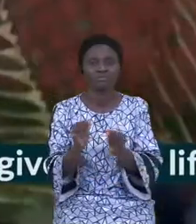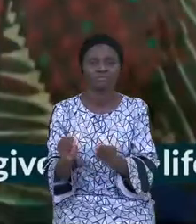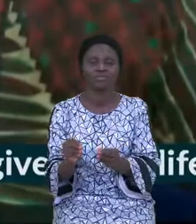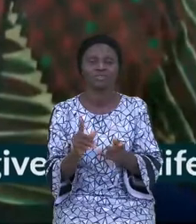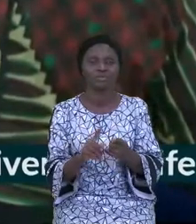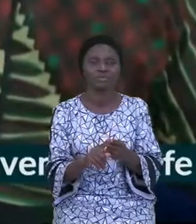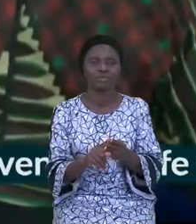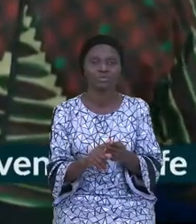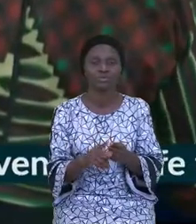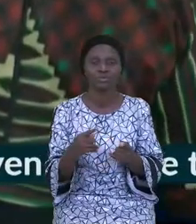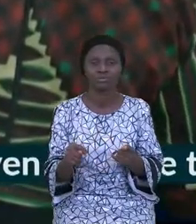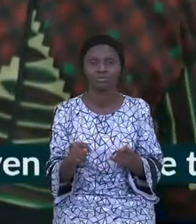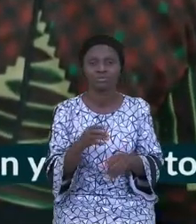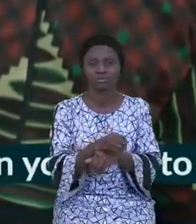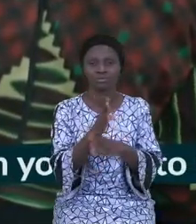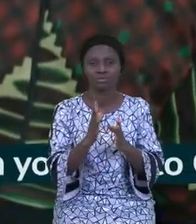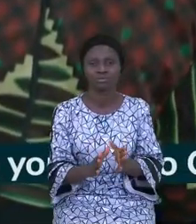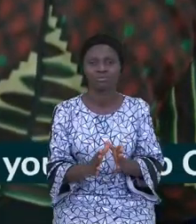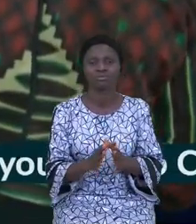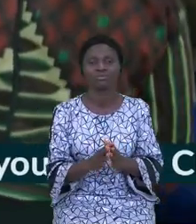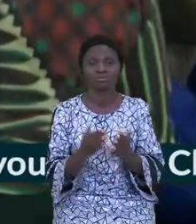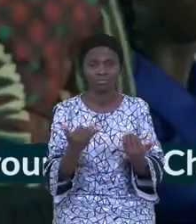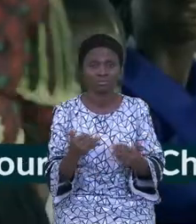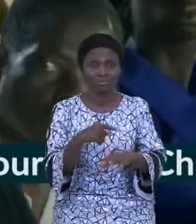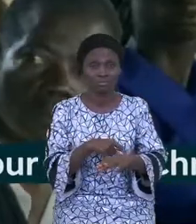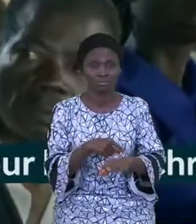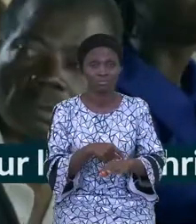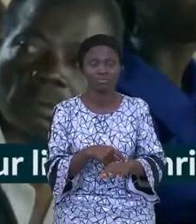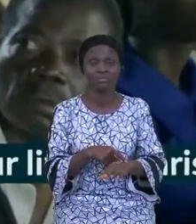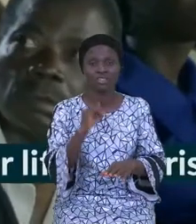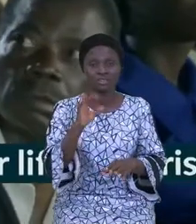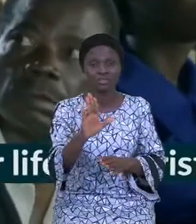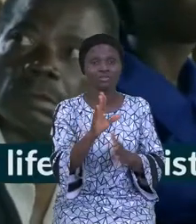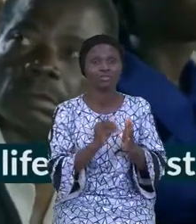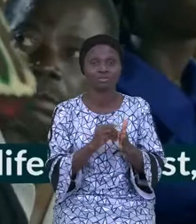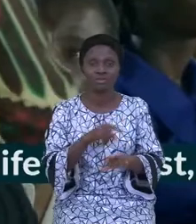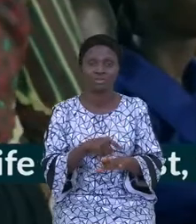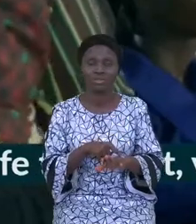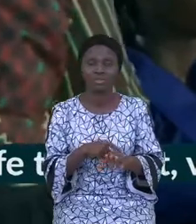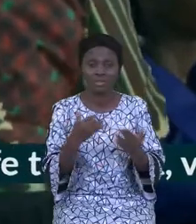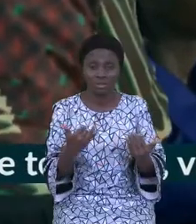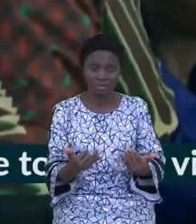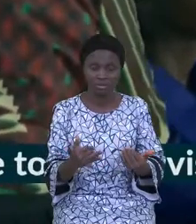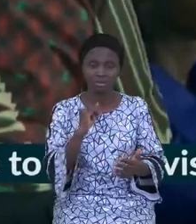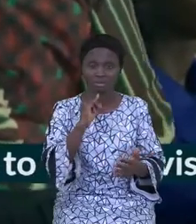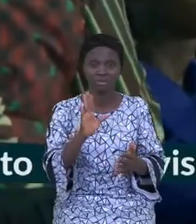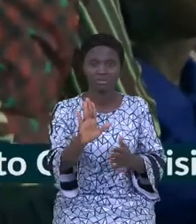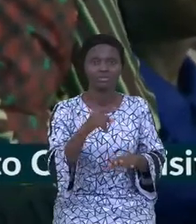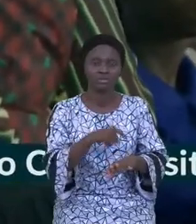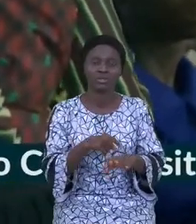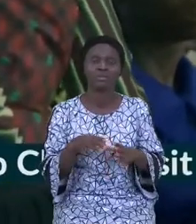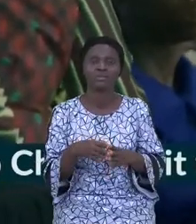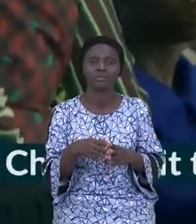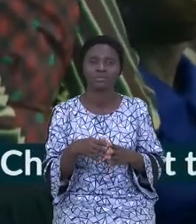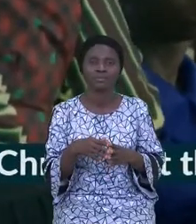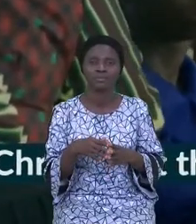miracle. Tonight is your night. I said tonight is your night. It's